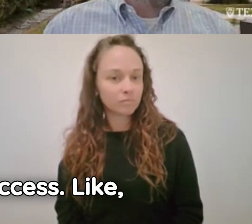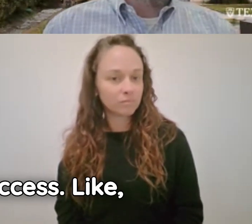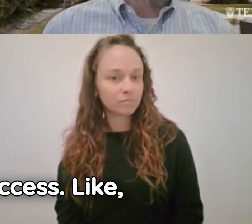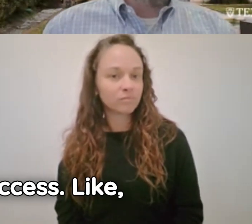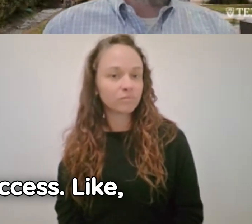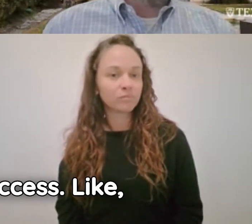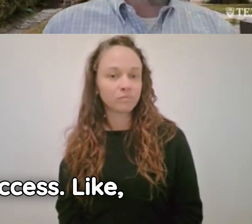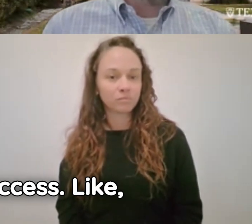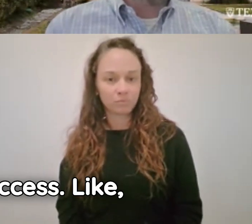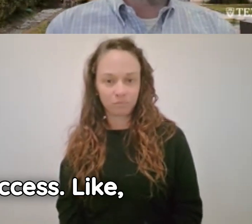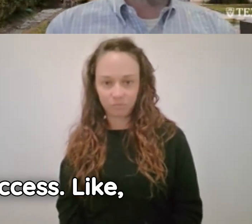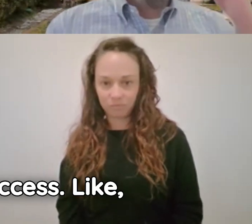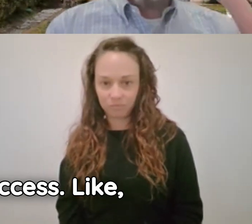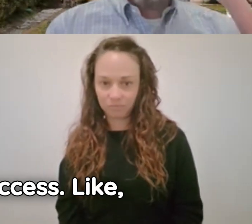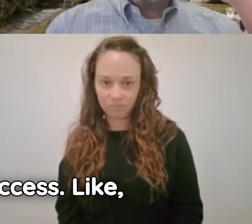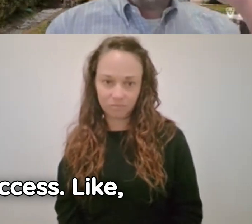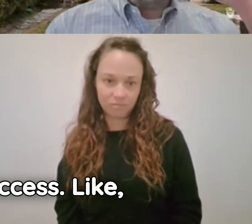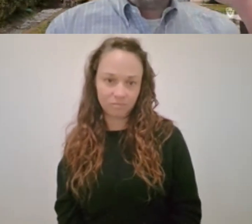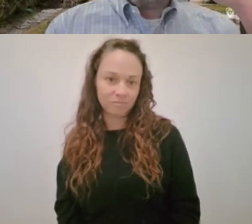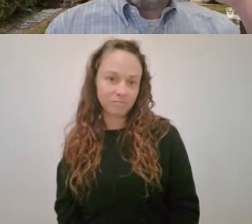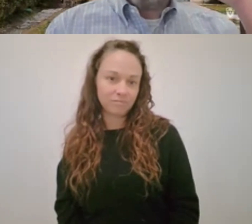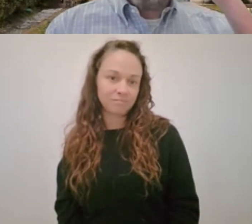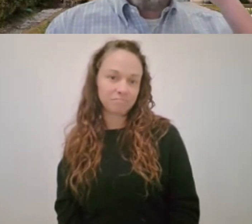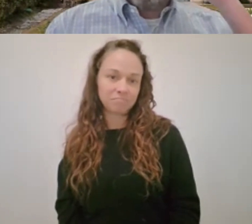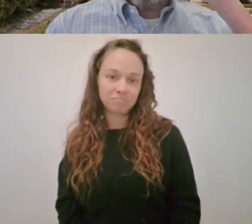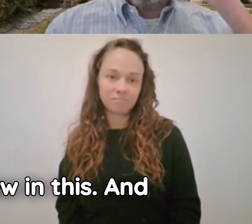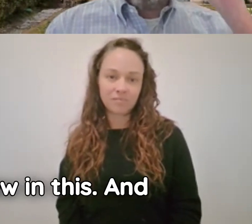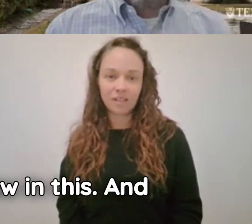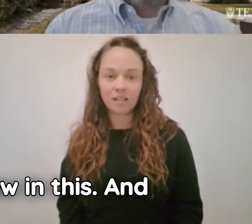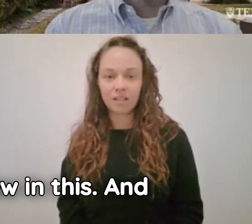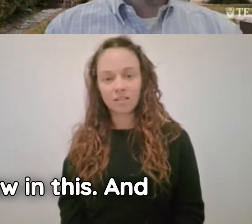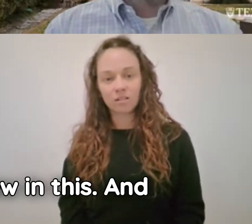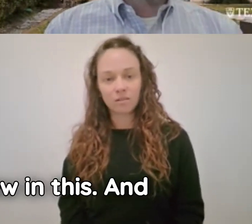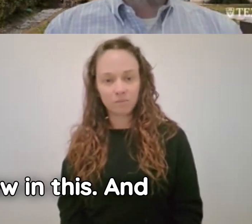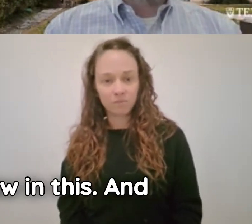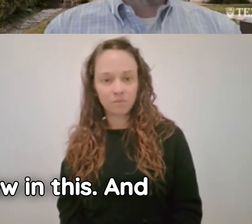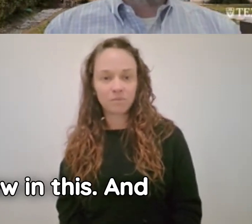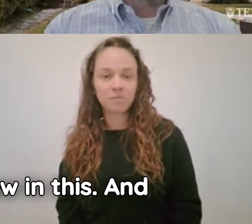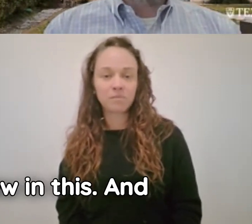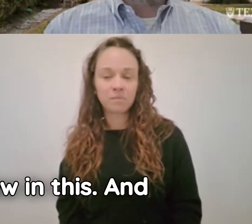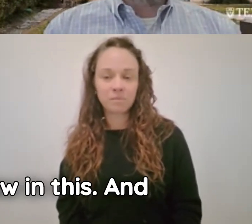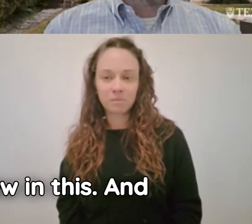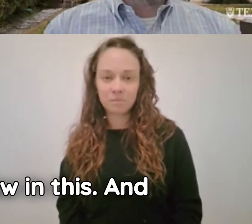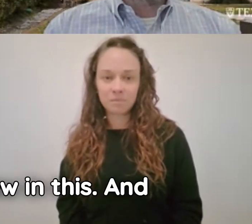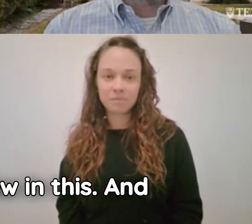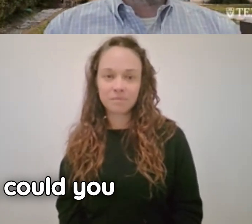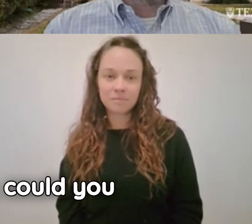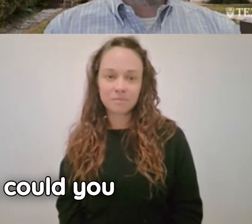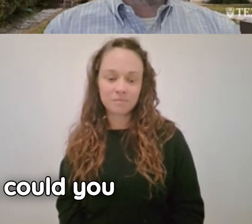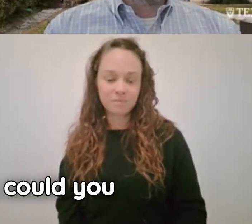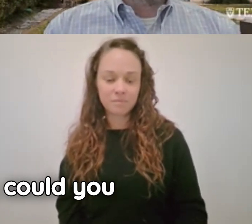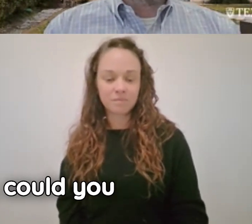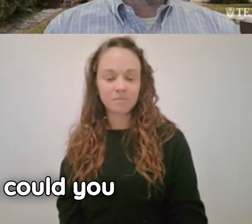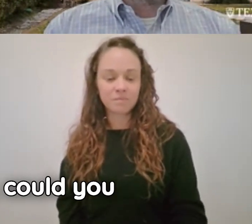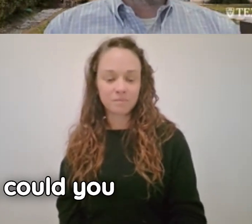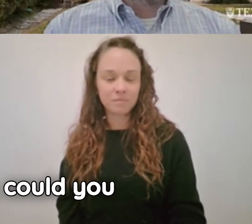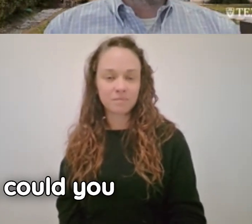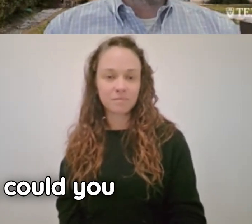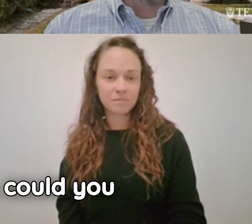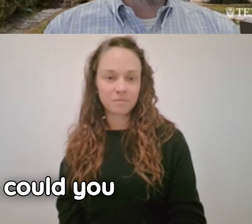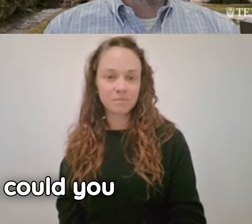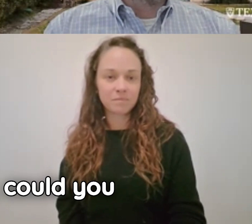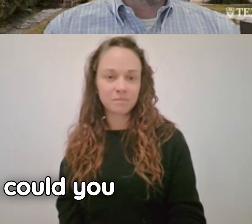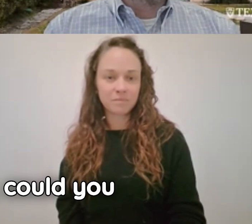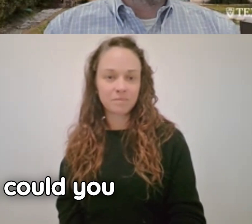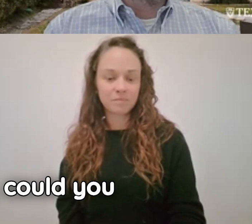give information about access. Like this, it's a new game. It's new in this. And so I love